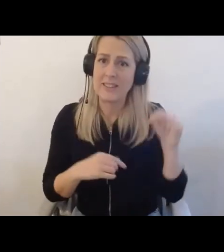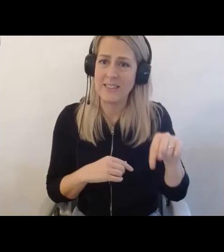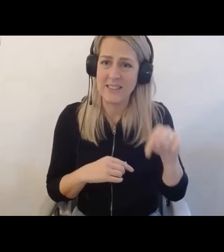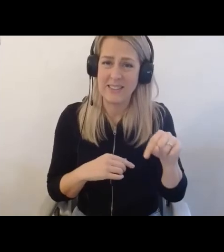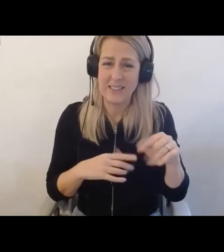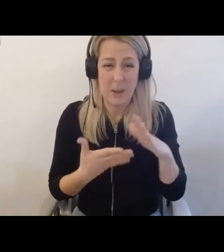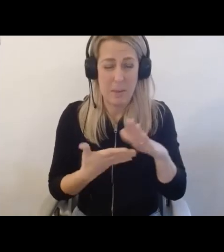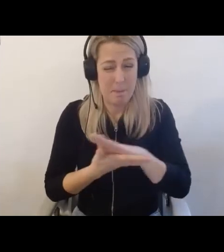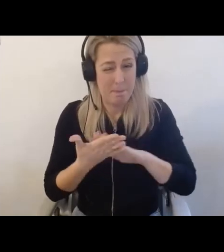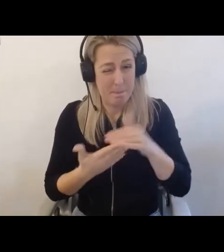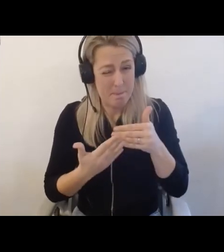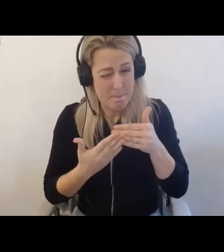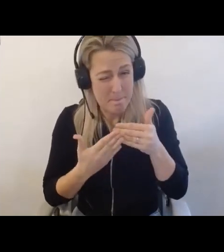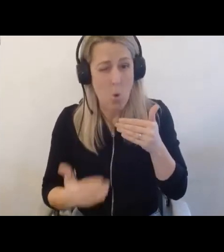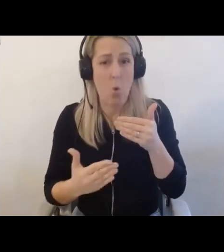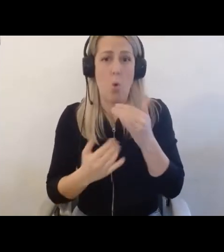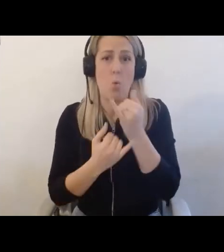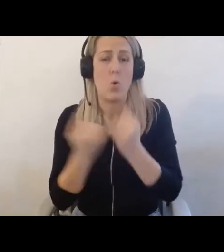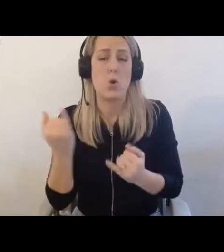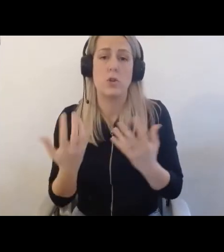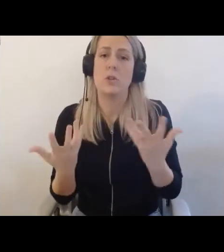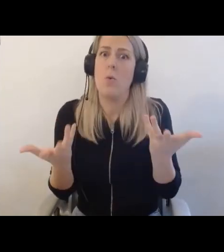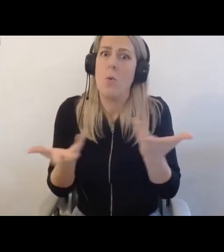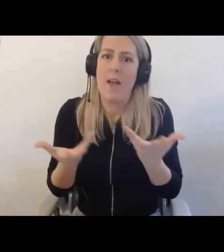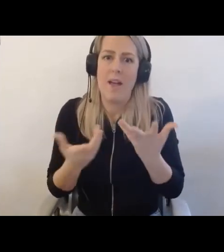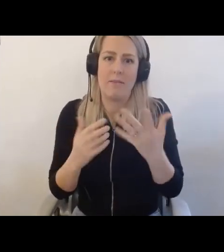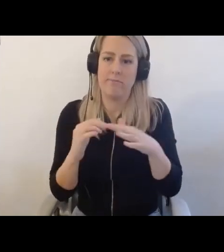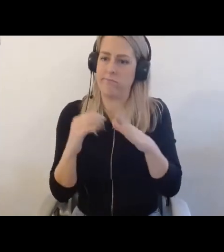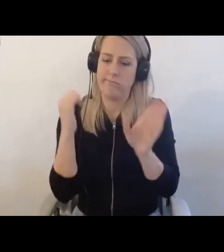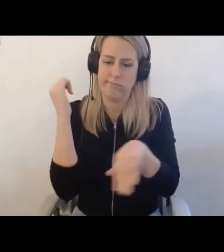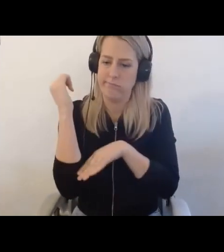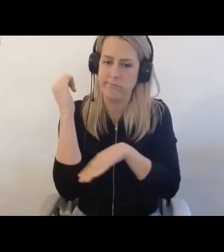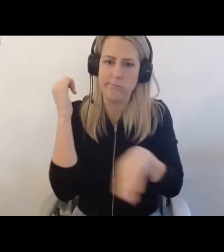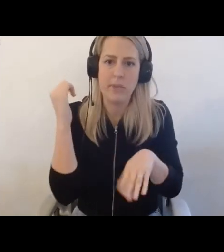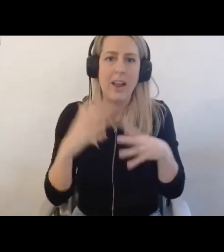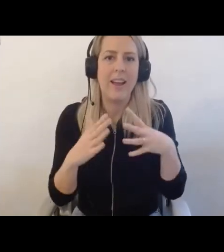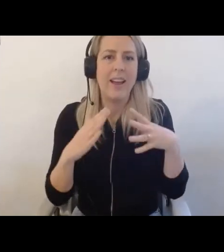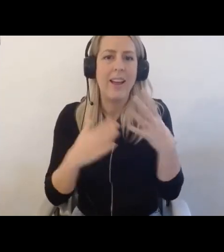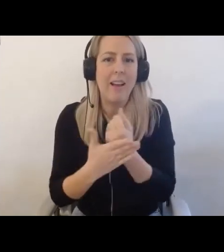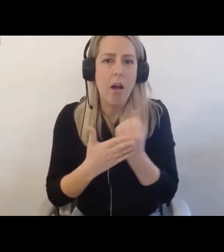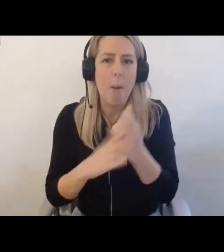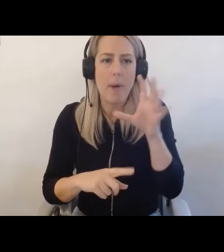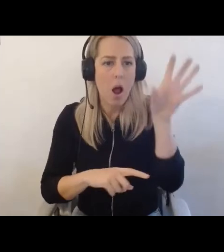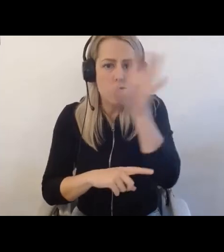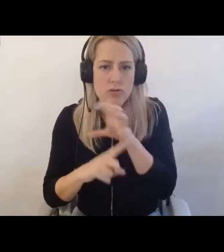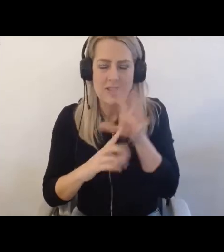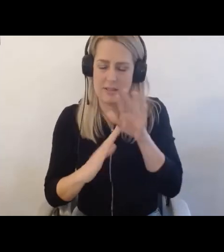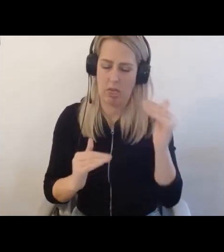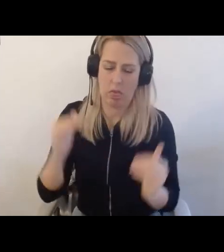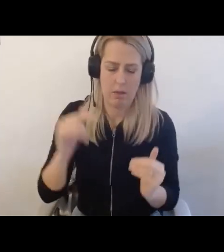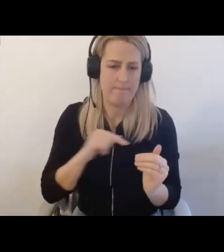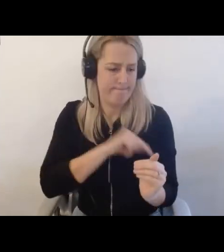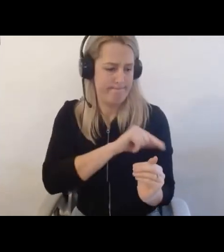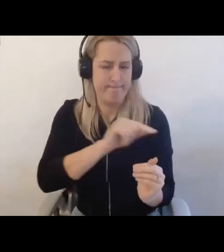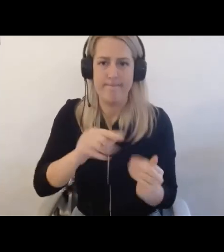countries. So in partnership with the GDI Hub, the World Bank's Inclusive Education Initiative,